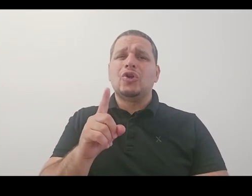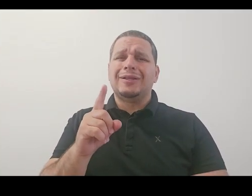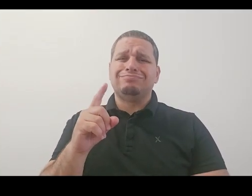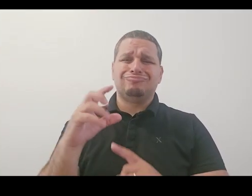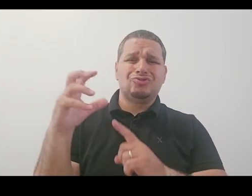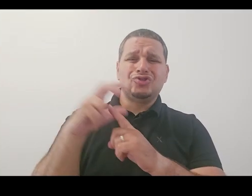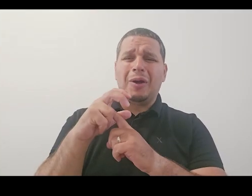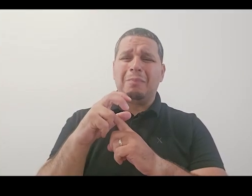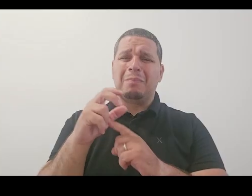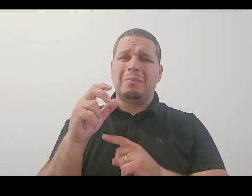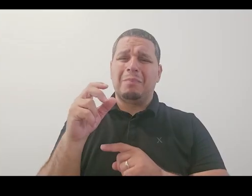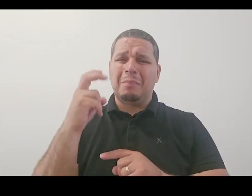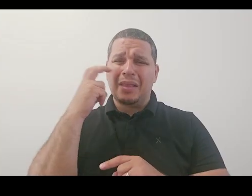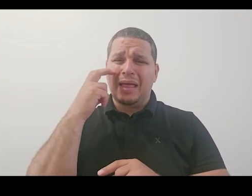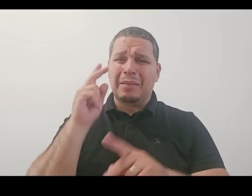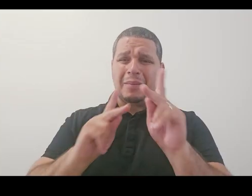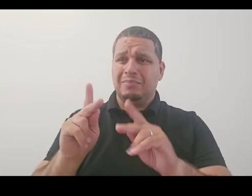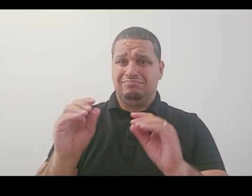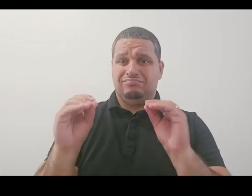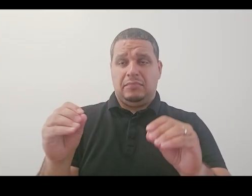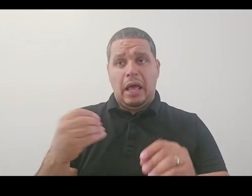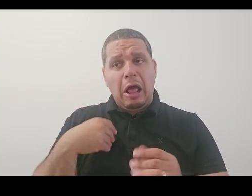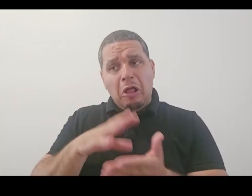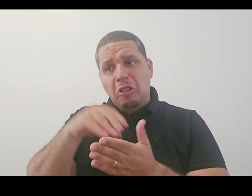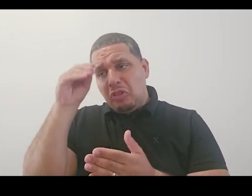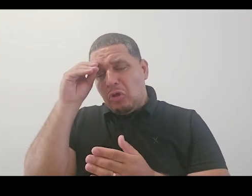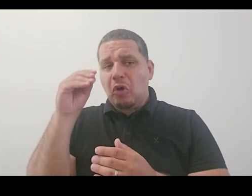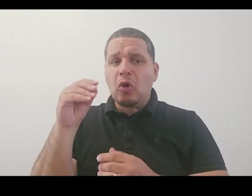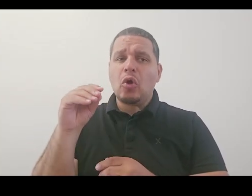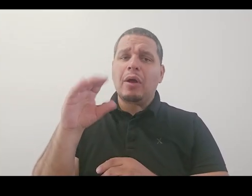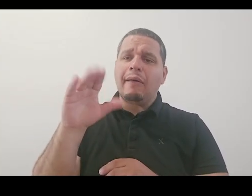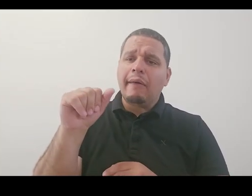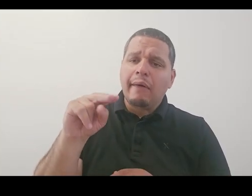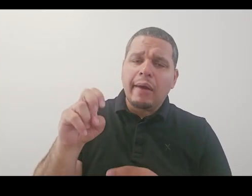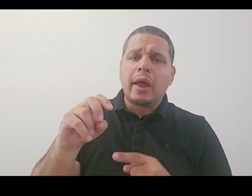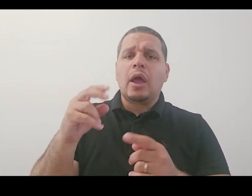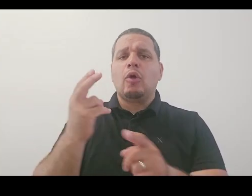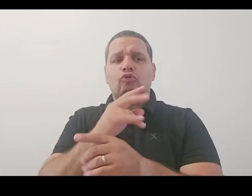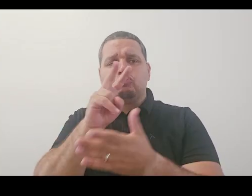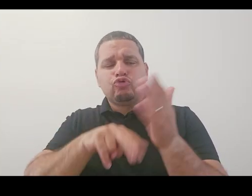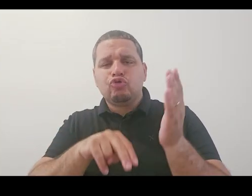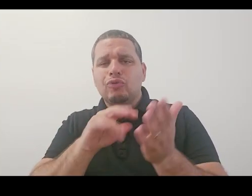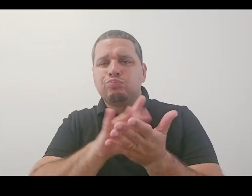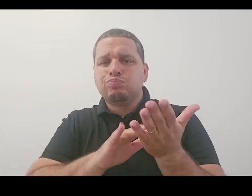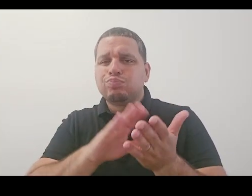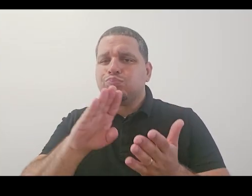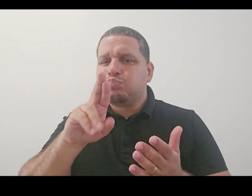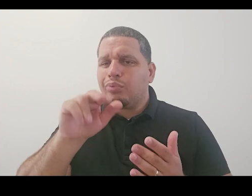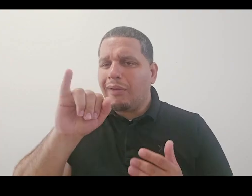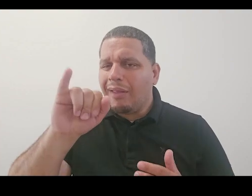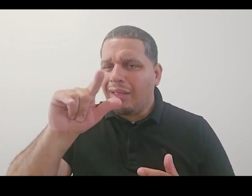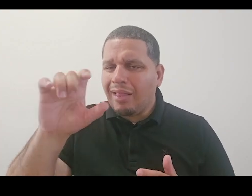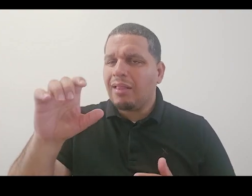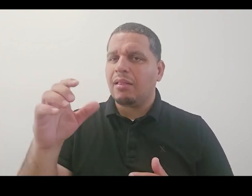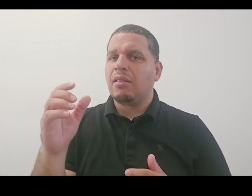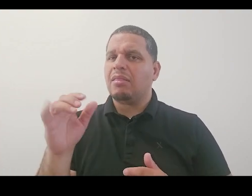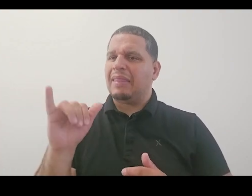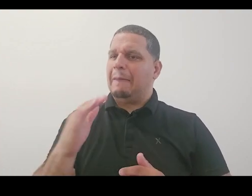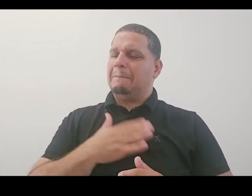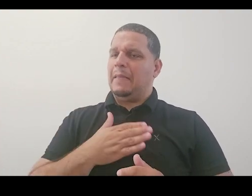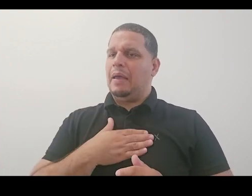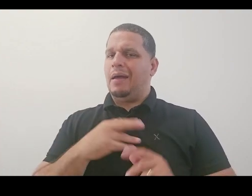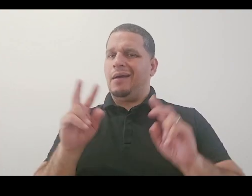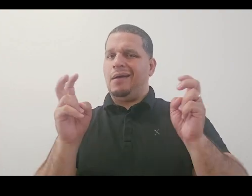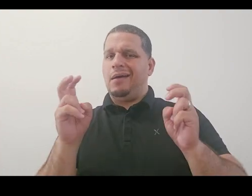kick-ass blind people, and so I had really good skills. I learned to use a cane. I learned to use Braille, but I sort of took those as kind of